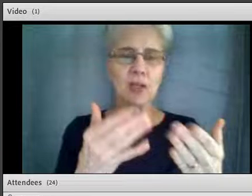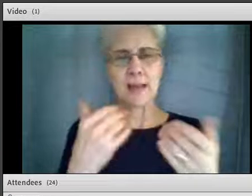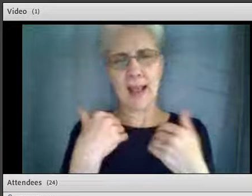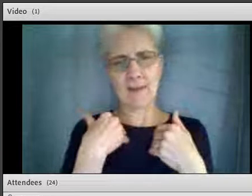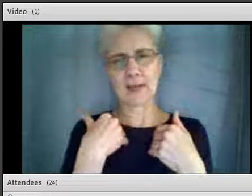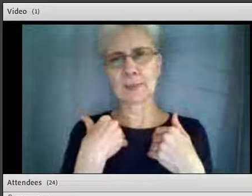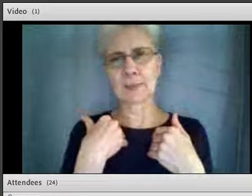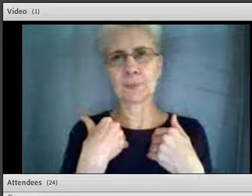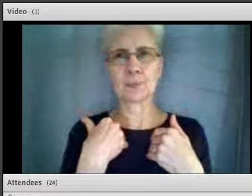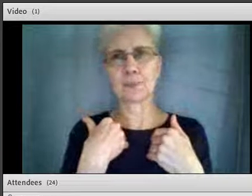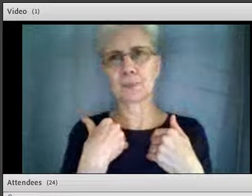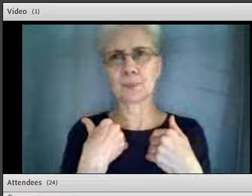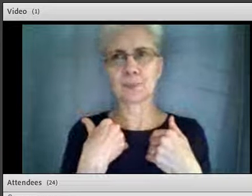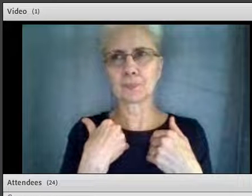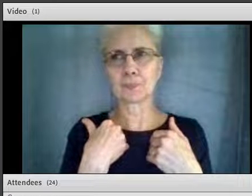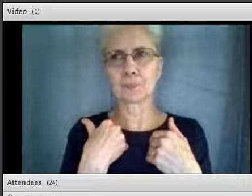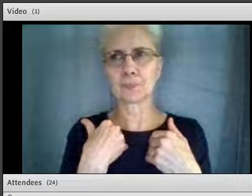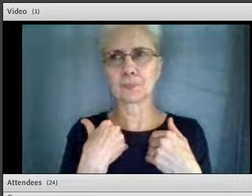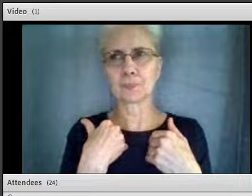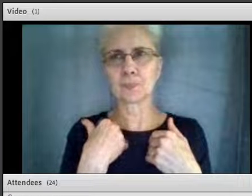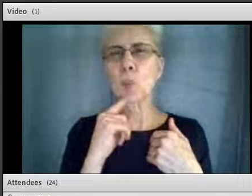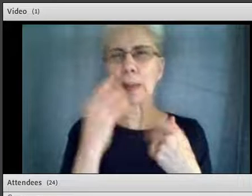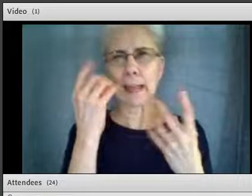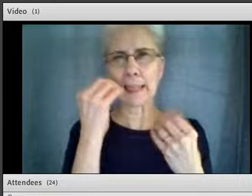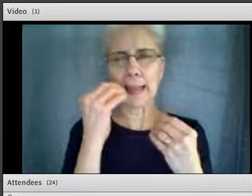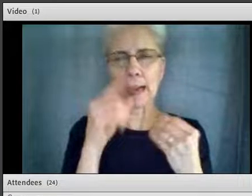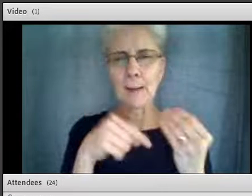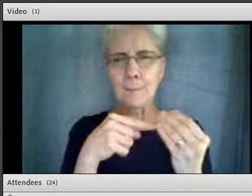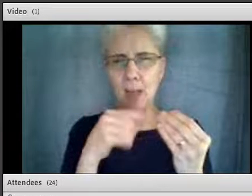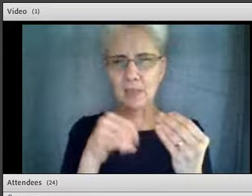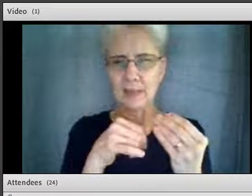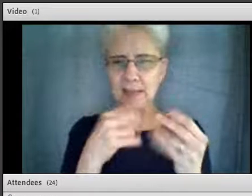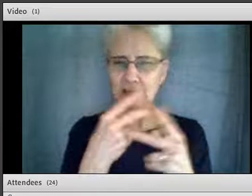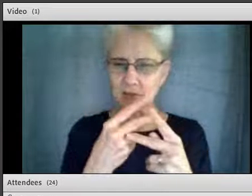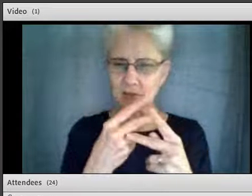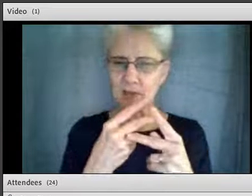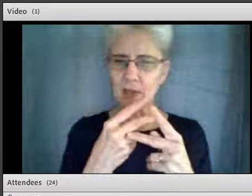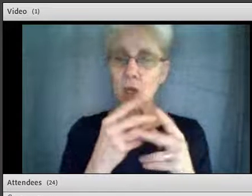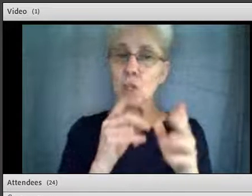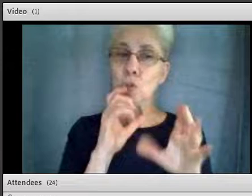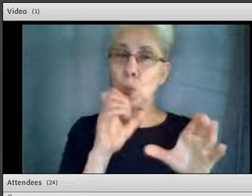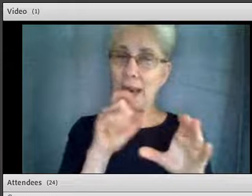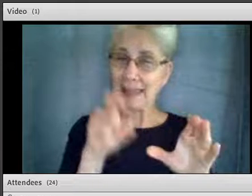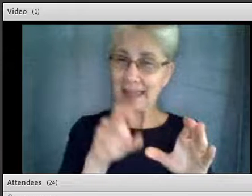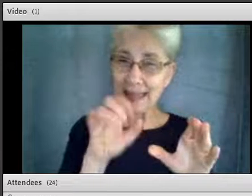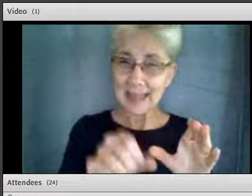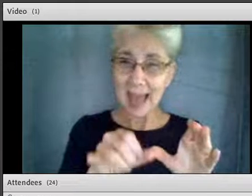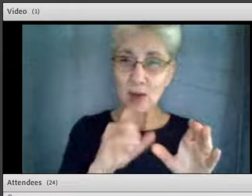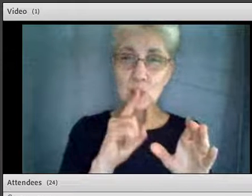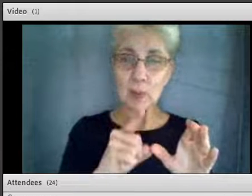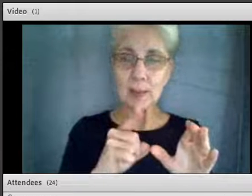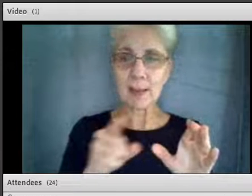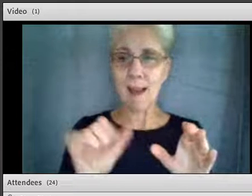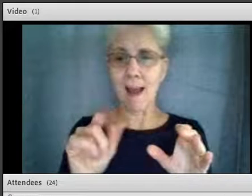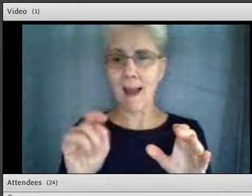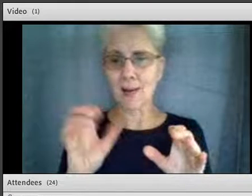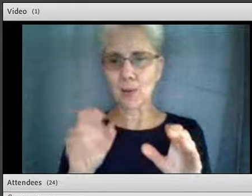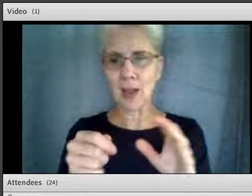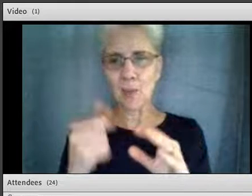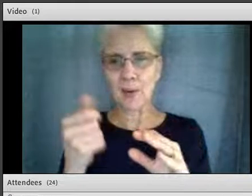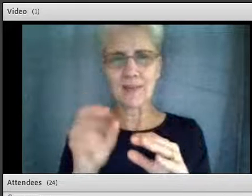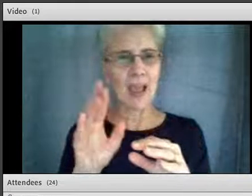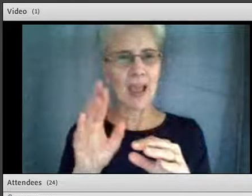really thinking this through and really thinking about, do I need that? Yay, Otto got rid of his carousel. There are carousels